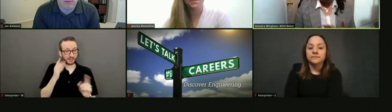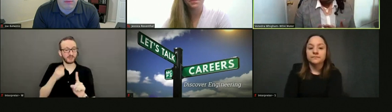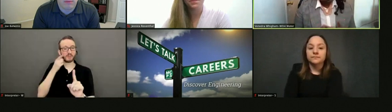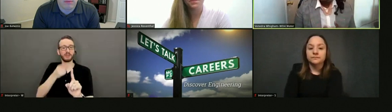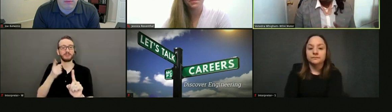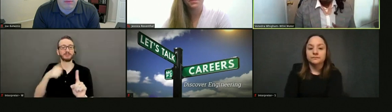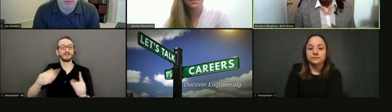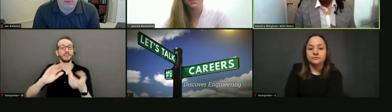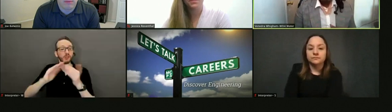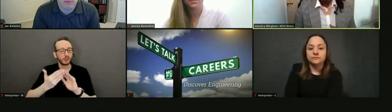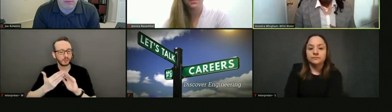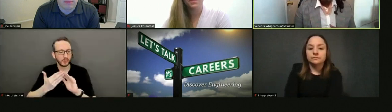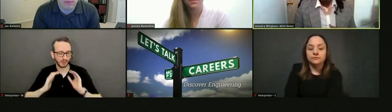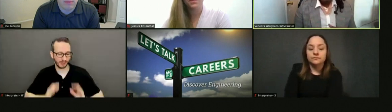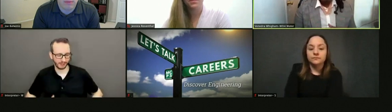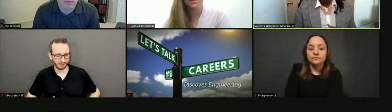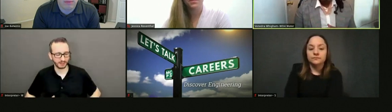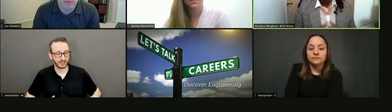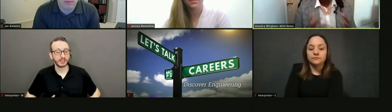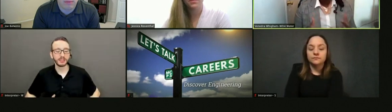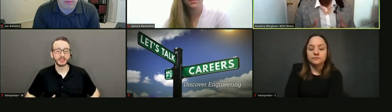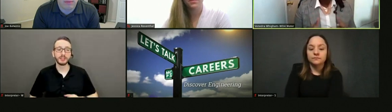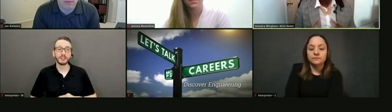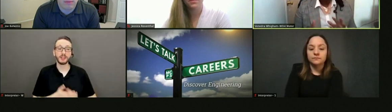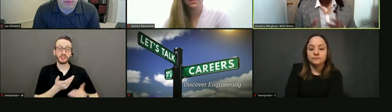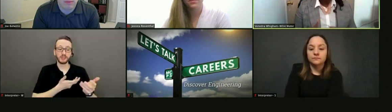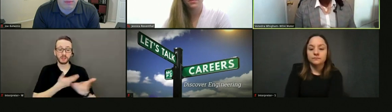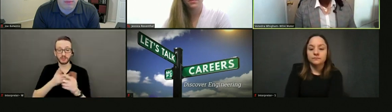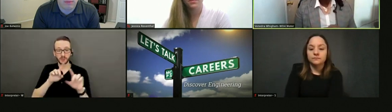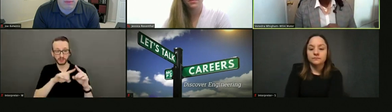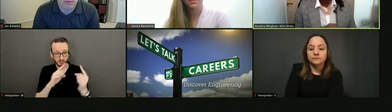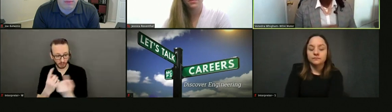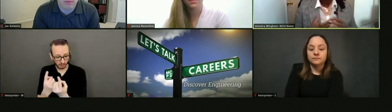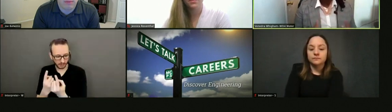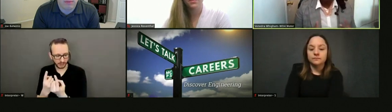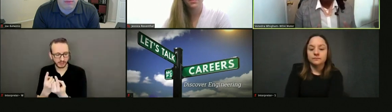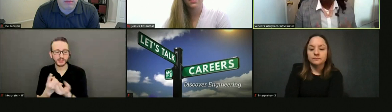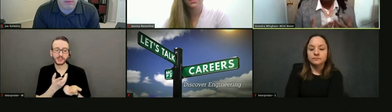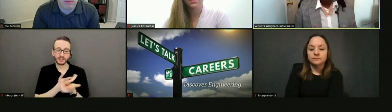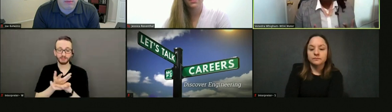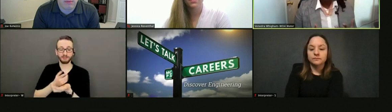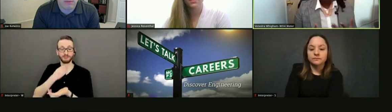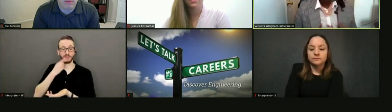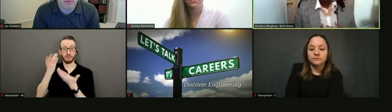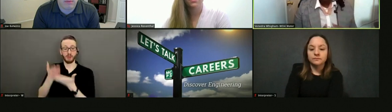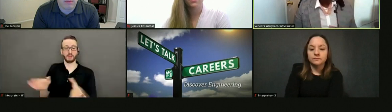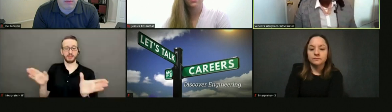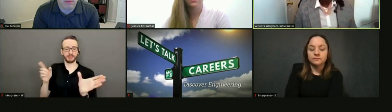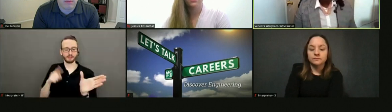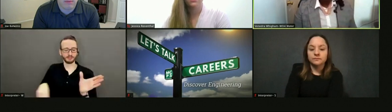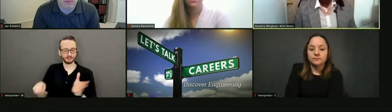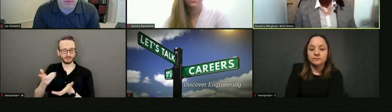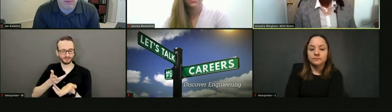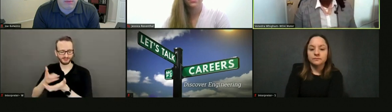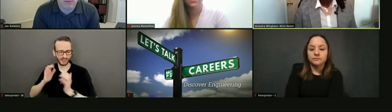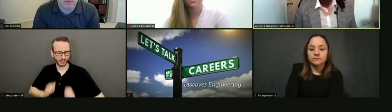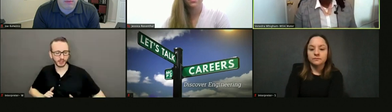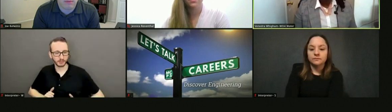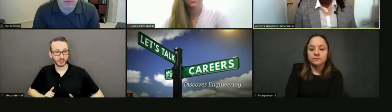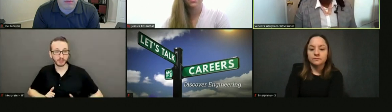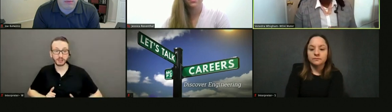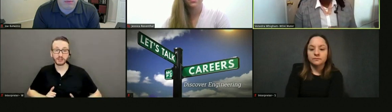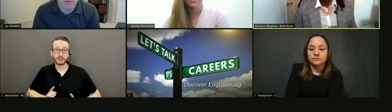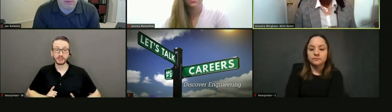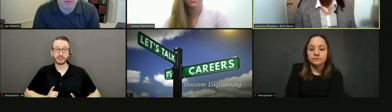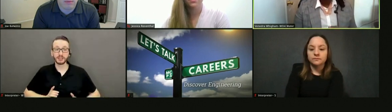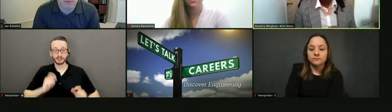the customer. So I'm not only interacting with different departments, I get to interact with the public and my customers, because when you wake up in the morning,